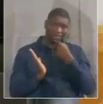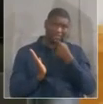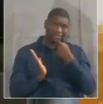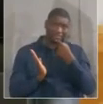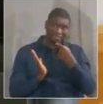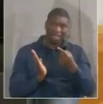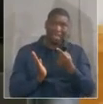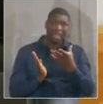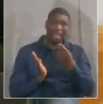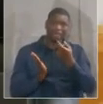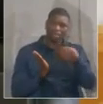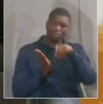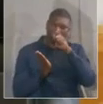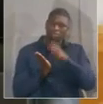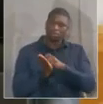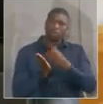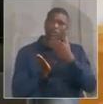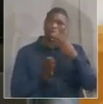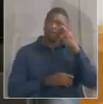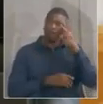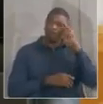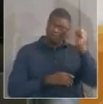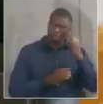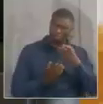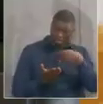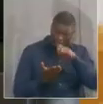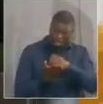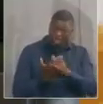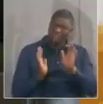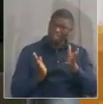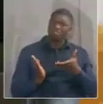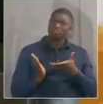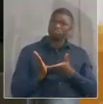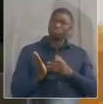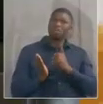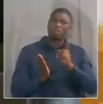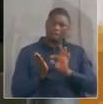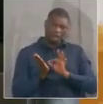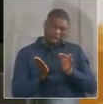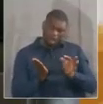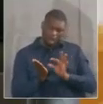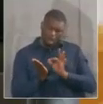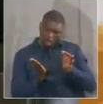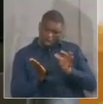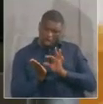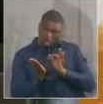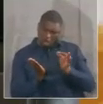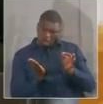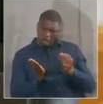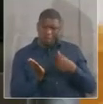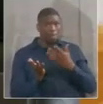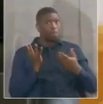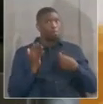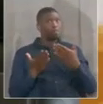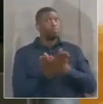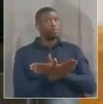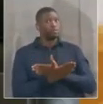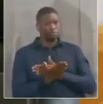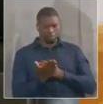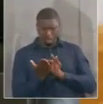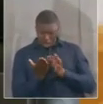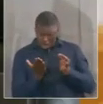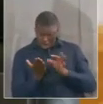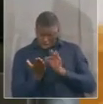the signature of Mkhwanazi NS, and then as you page through, unless I miss it, I don't